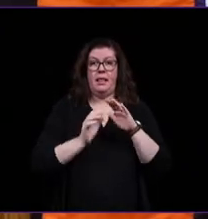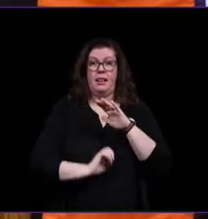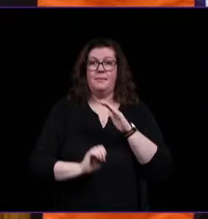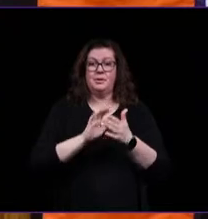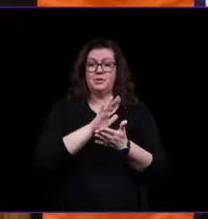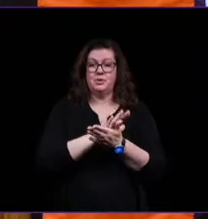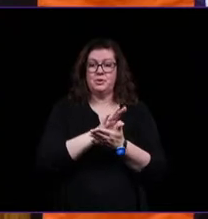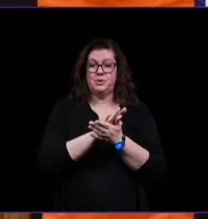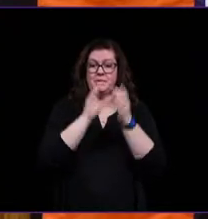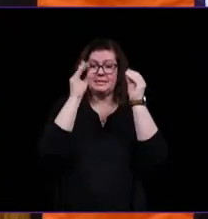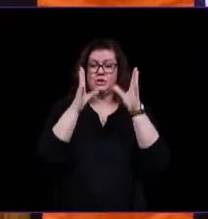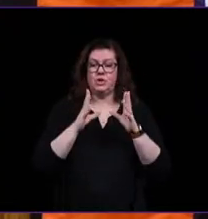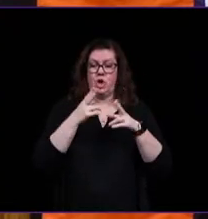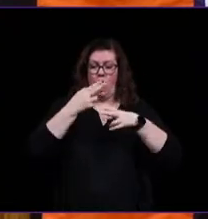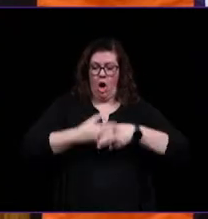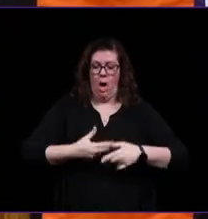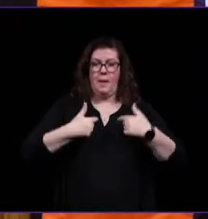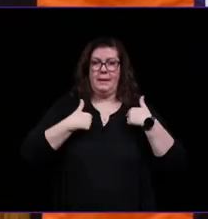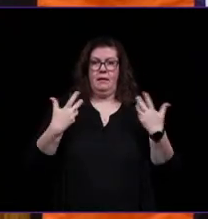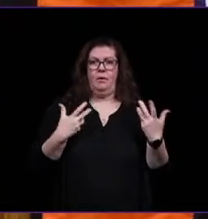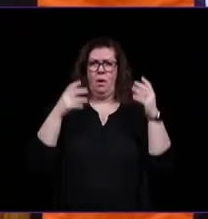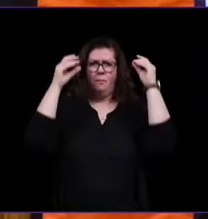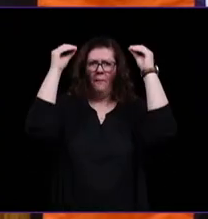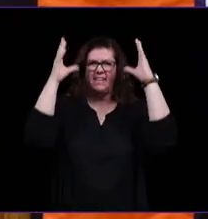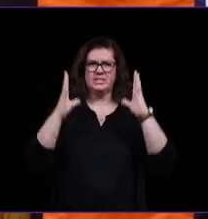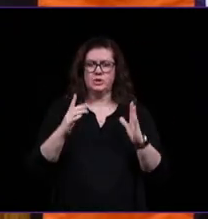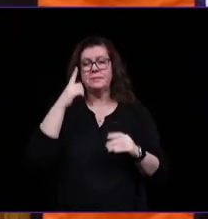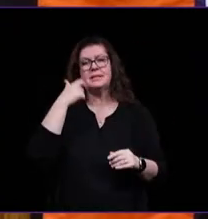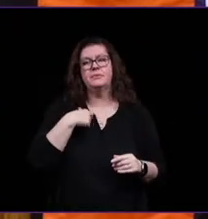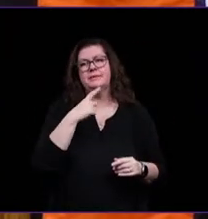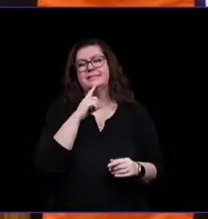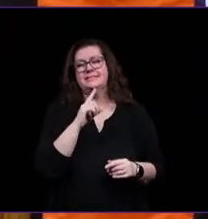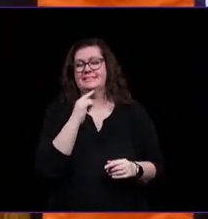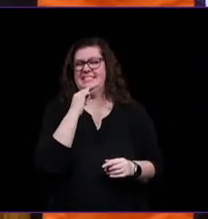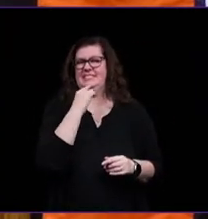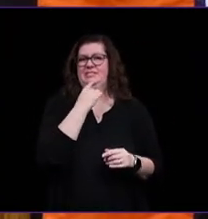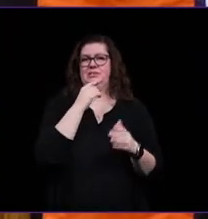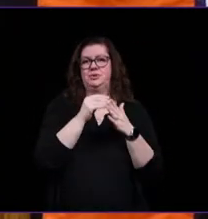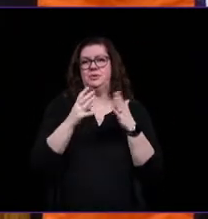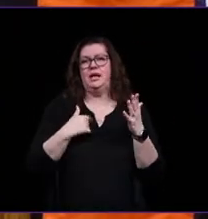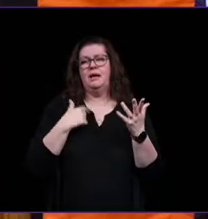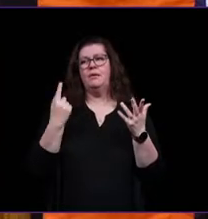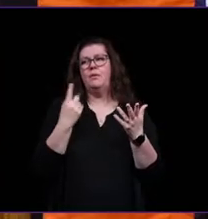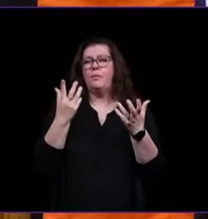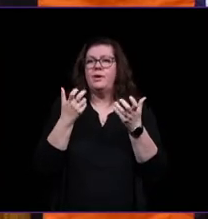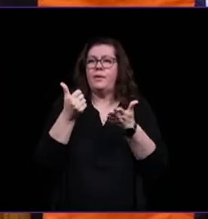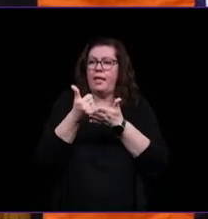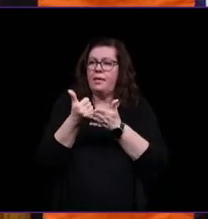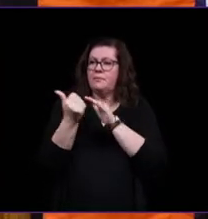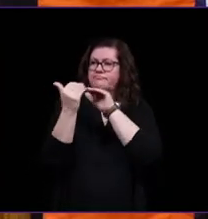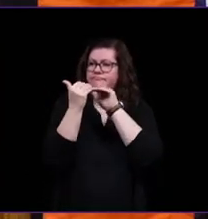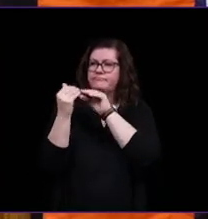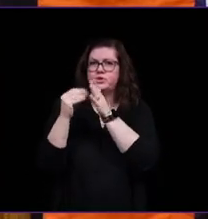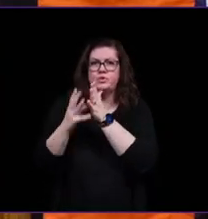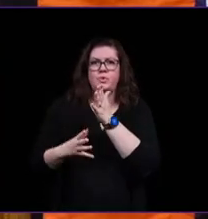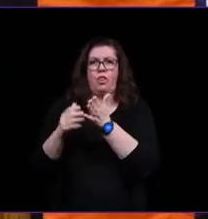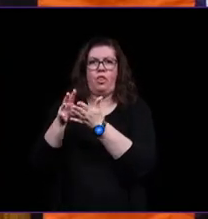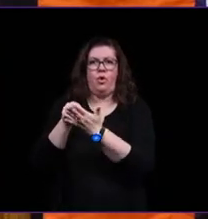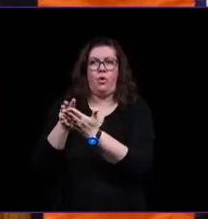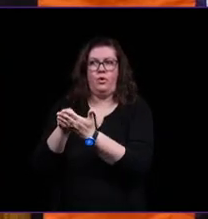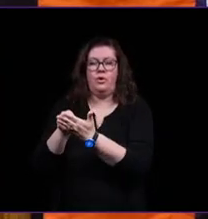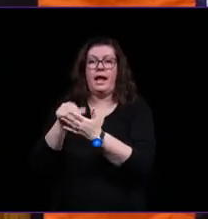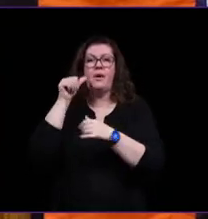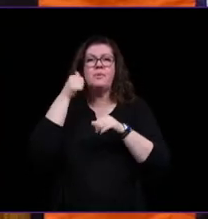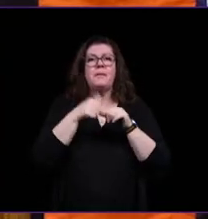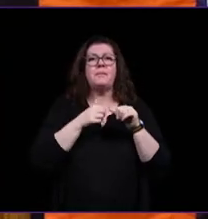me professor because I was a very serious student and I always wanted to help others learn the subject matter. I remember my first day